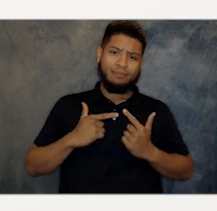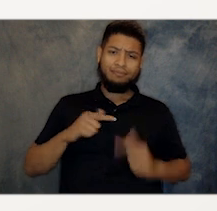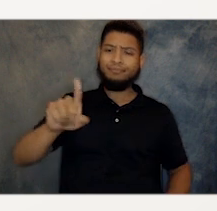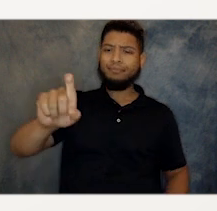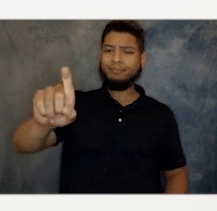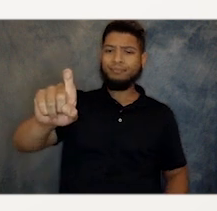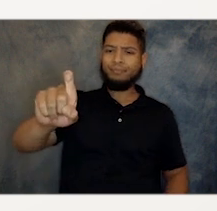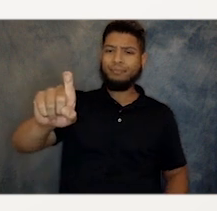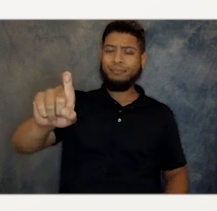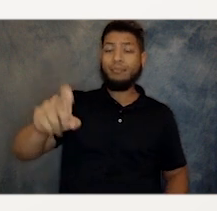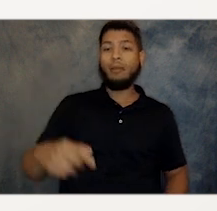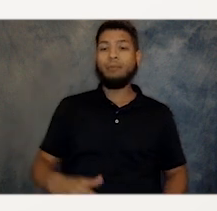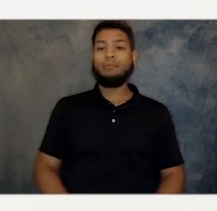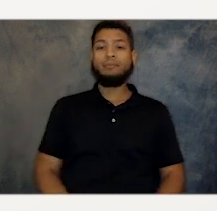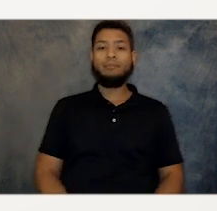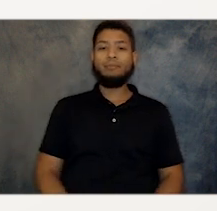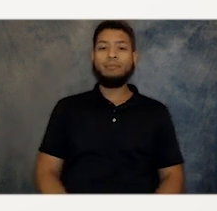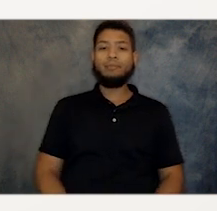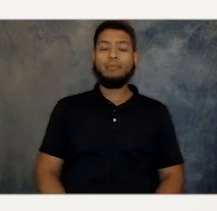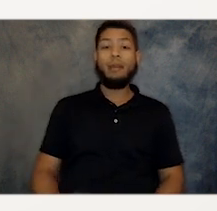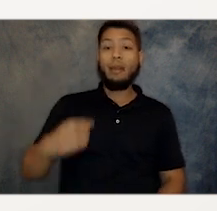you about my life?